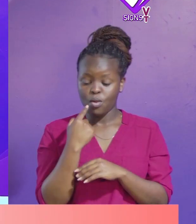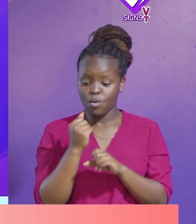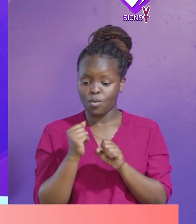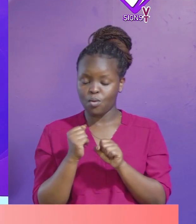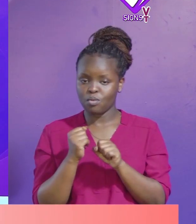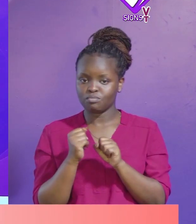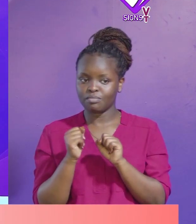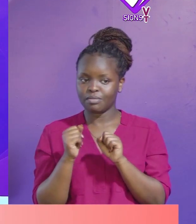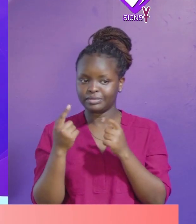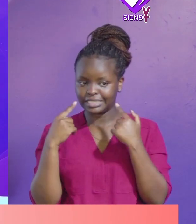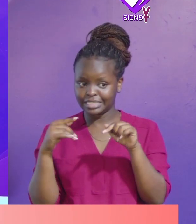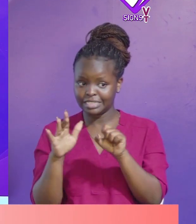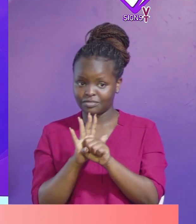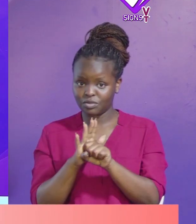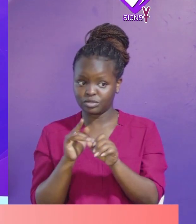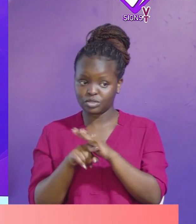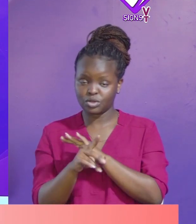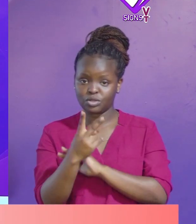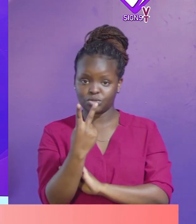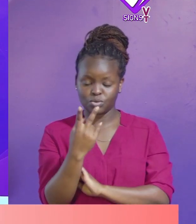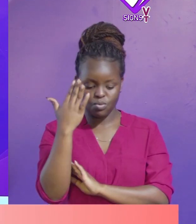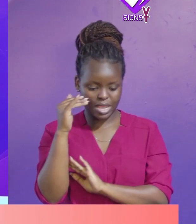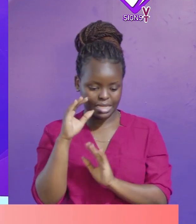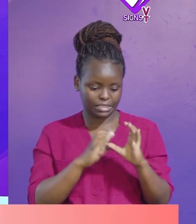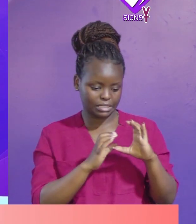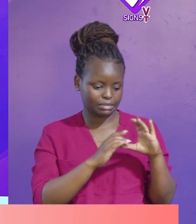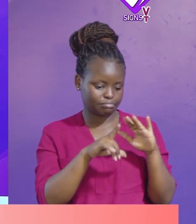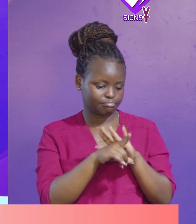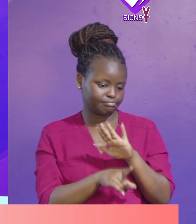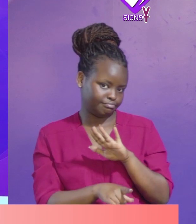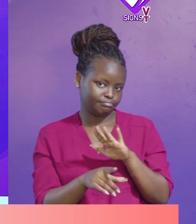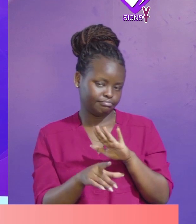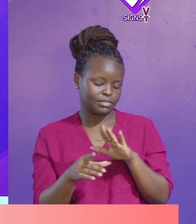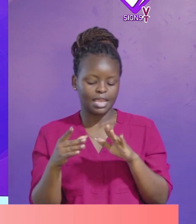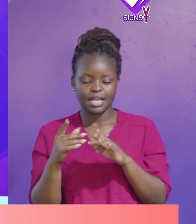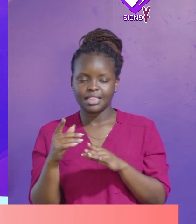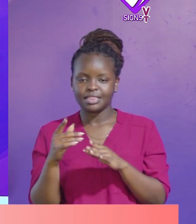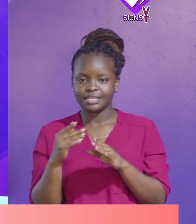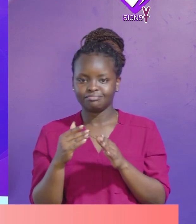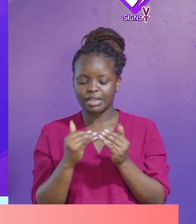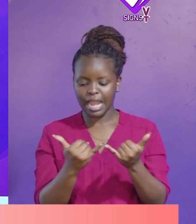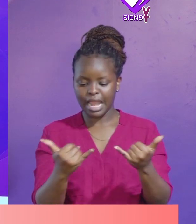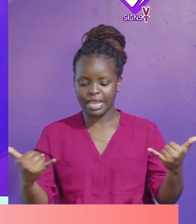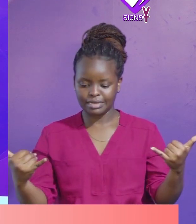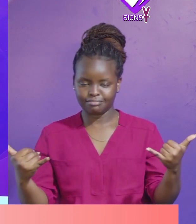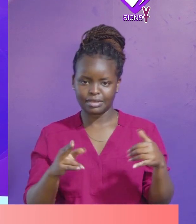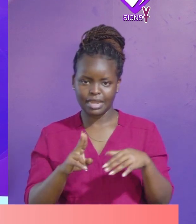concede 2 because Chelsea were down, and their tactical and their lineup changed because they had